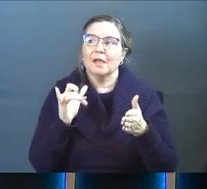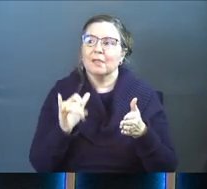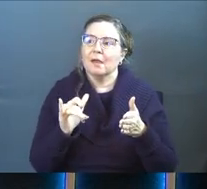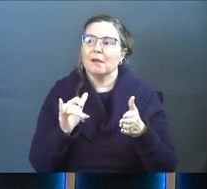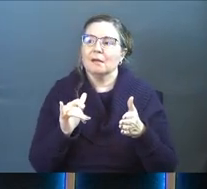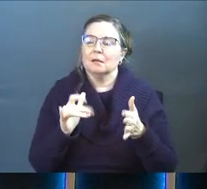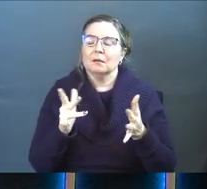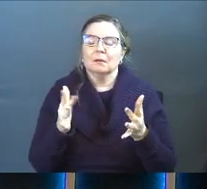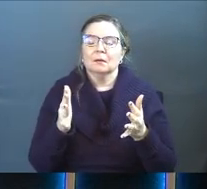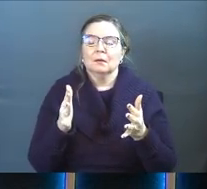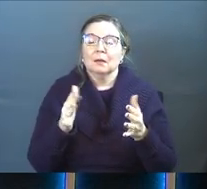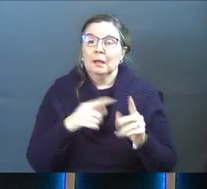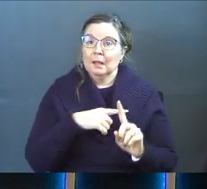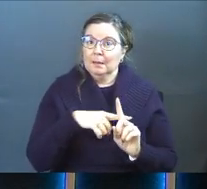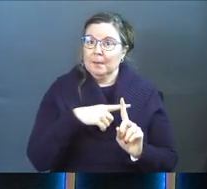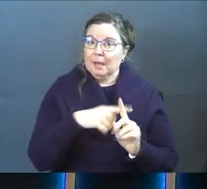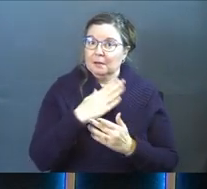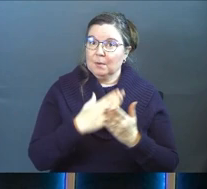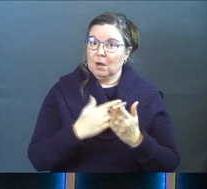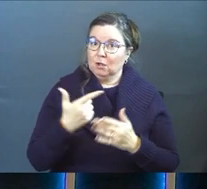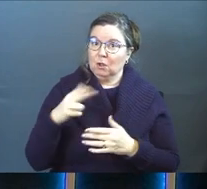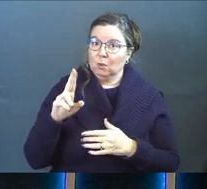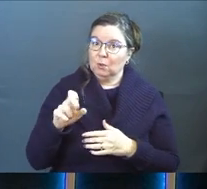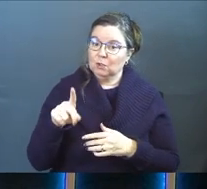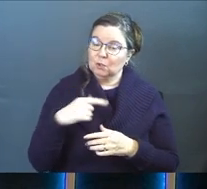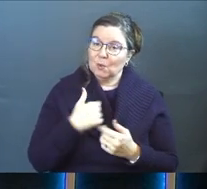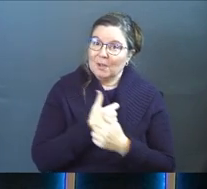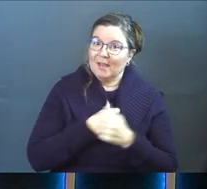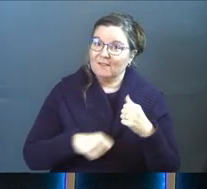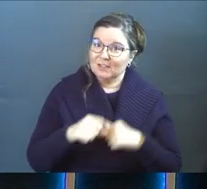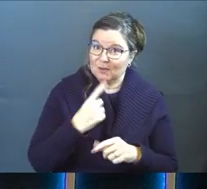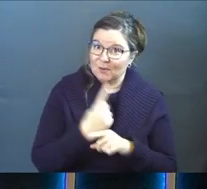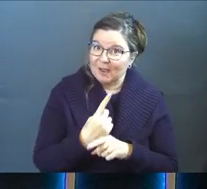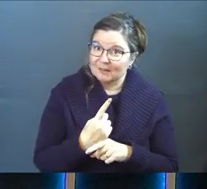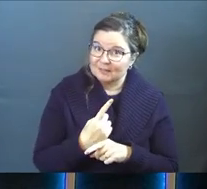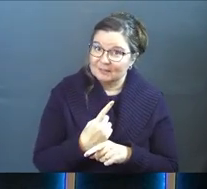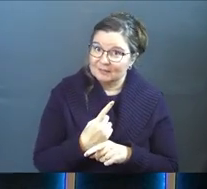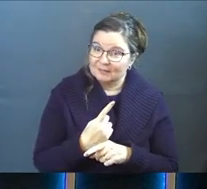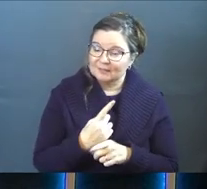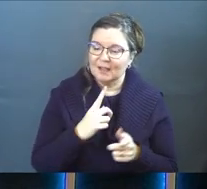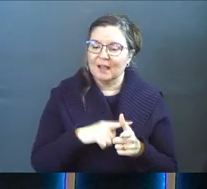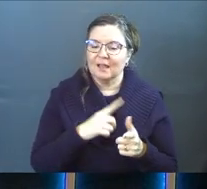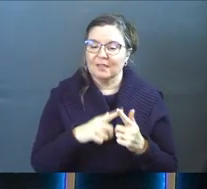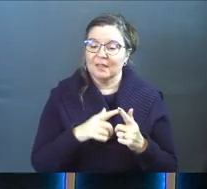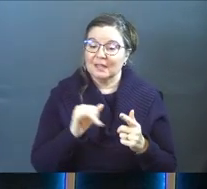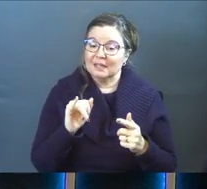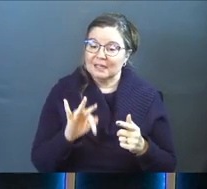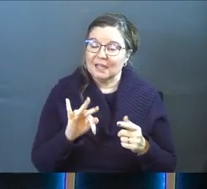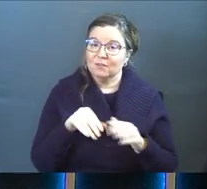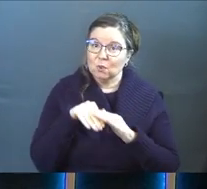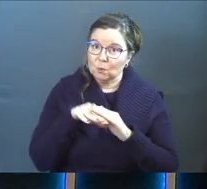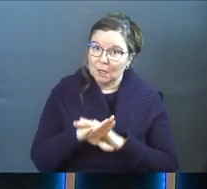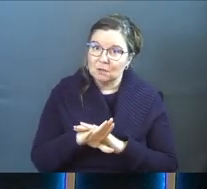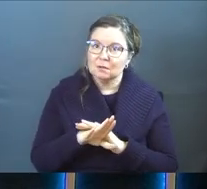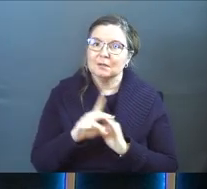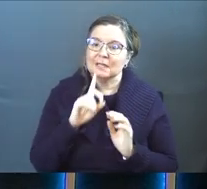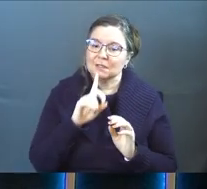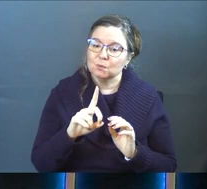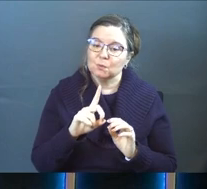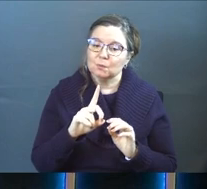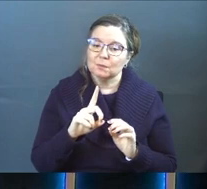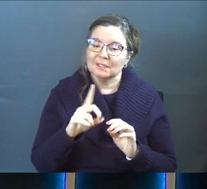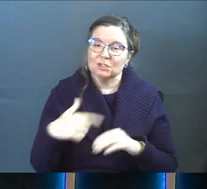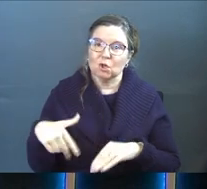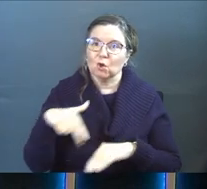that the positive side of the glue is that you love each other, right? And that if you'll enter into it,